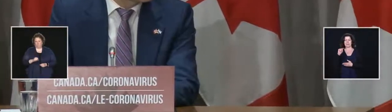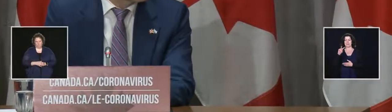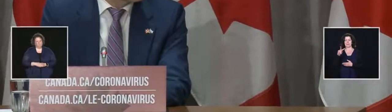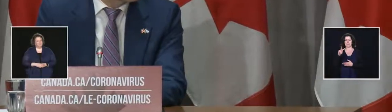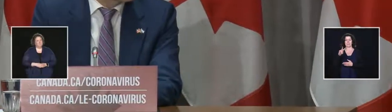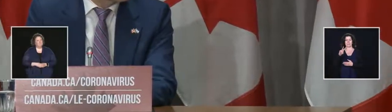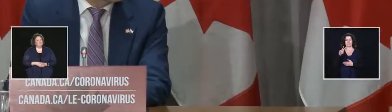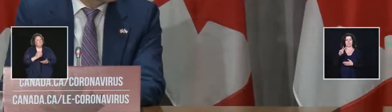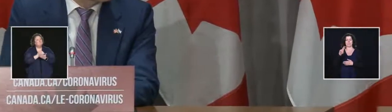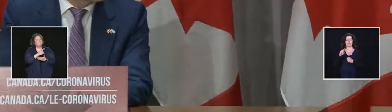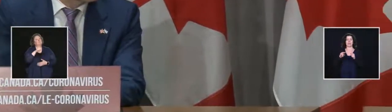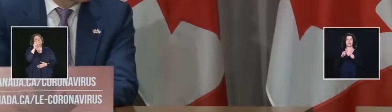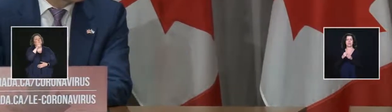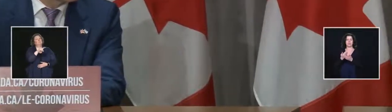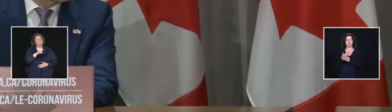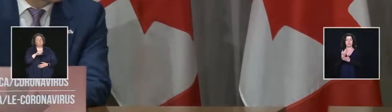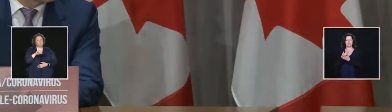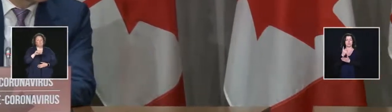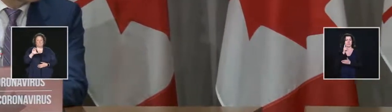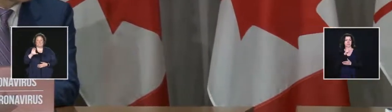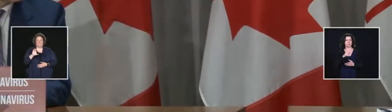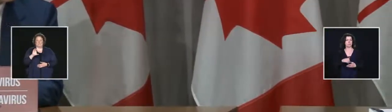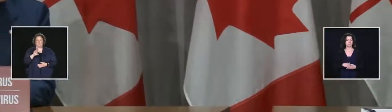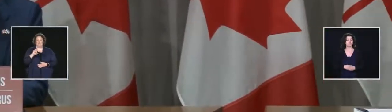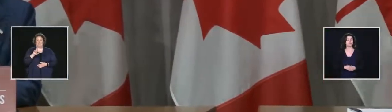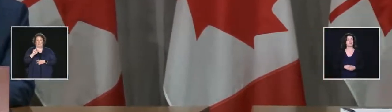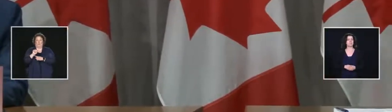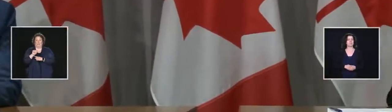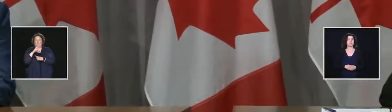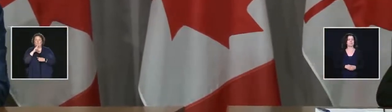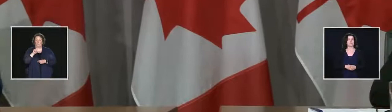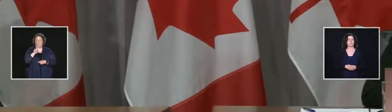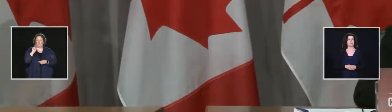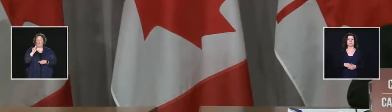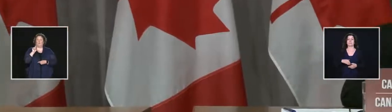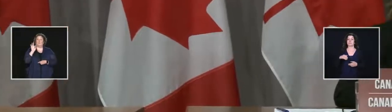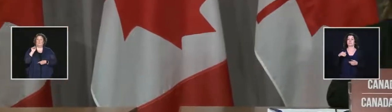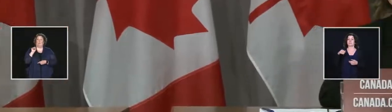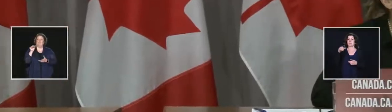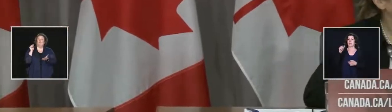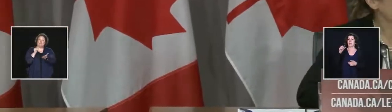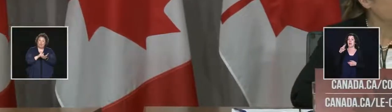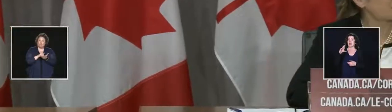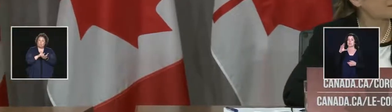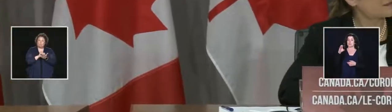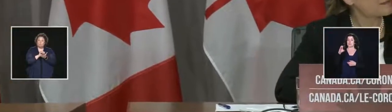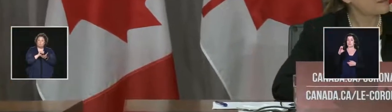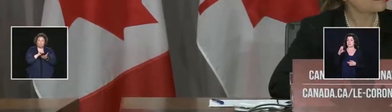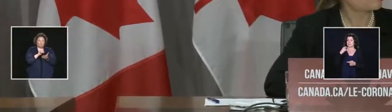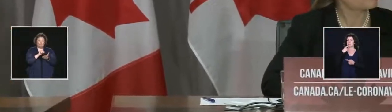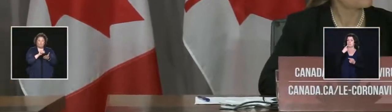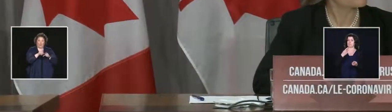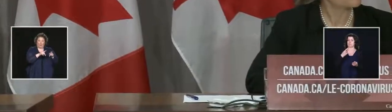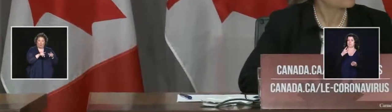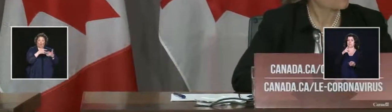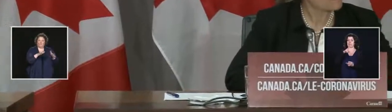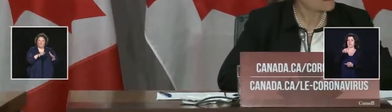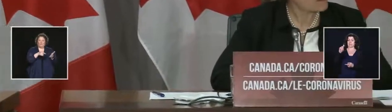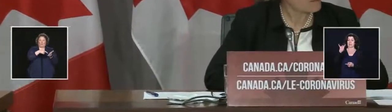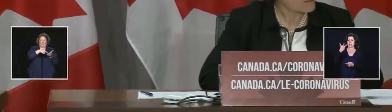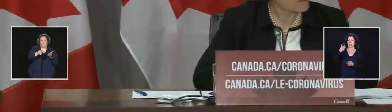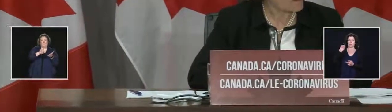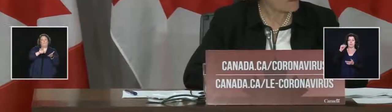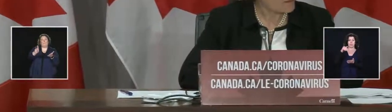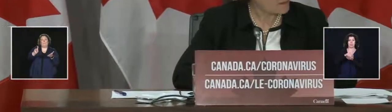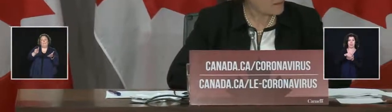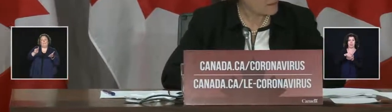the CRA says about 190,000 Canadians have given back, repaid that CERB payment. And I'm just wondering, now they're talking about